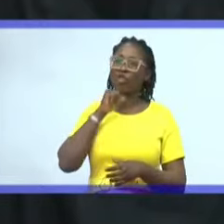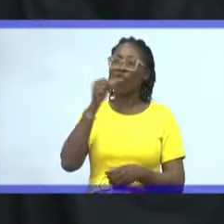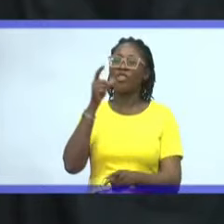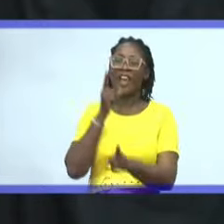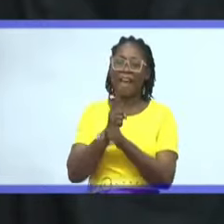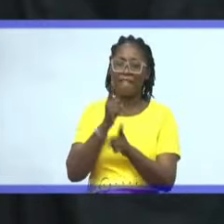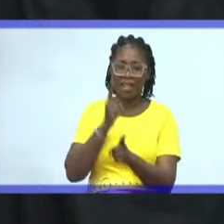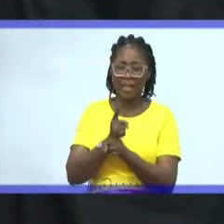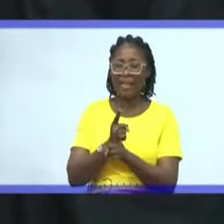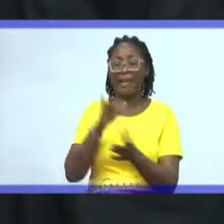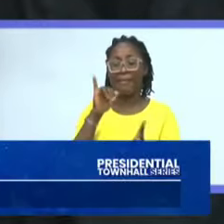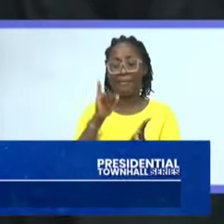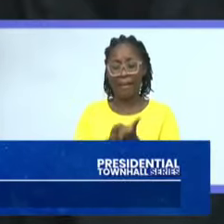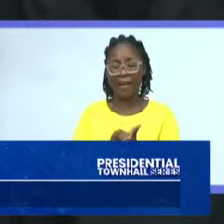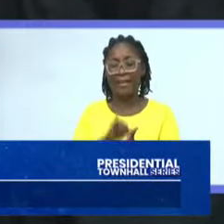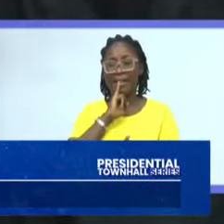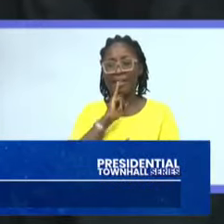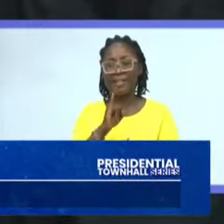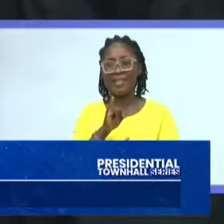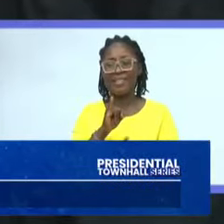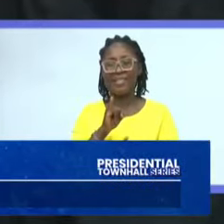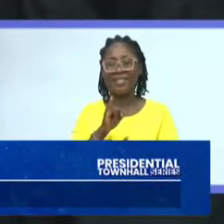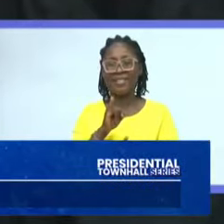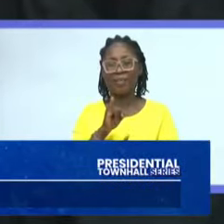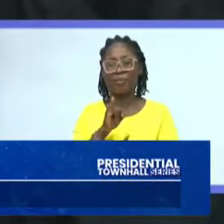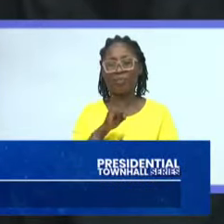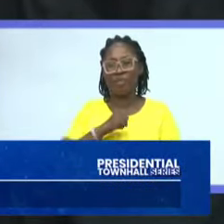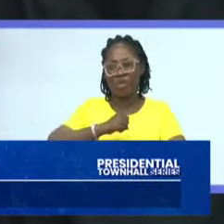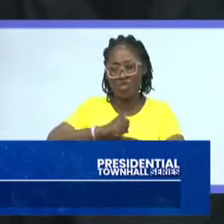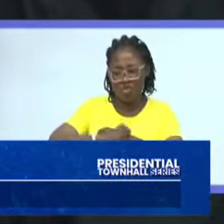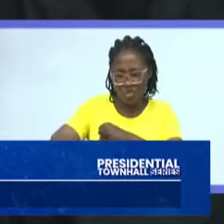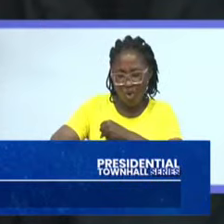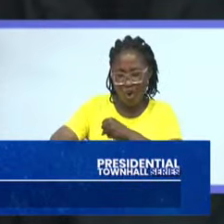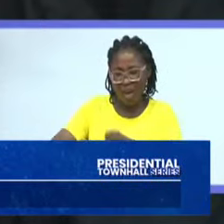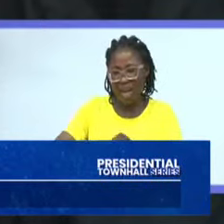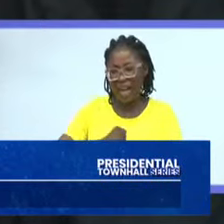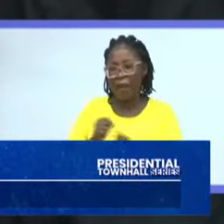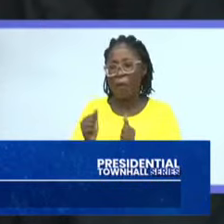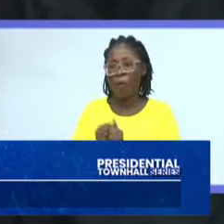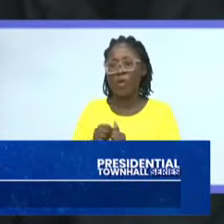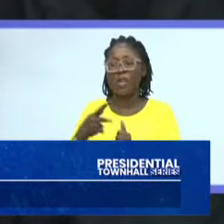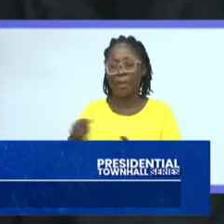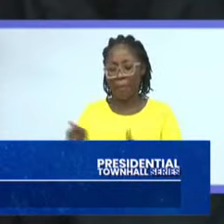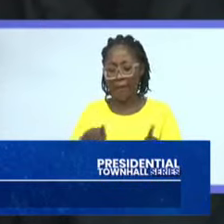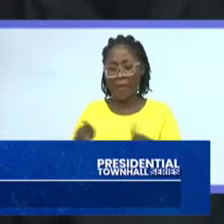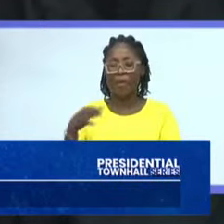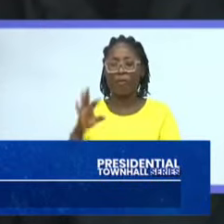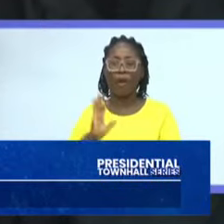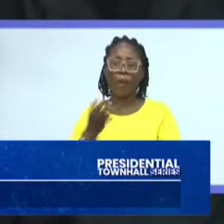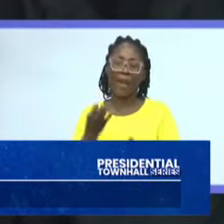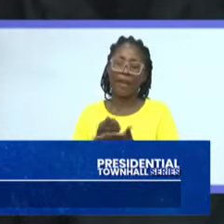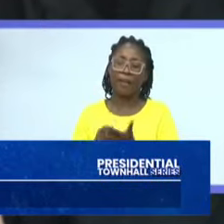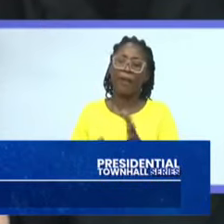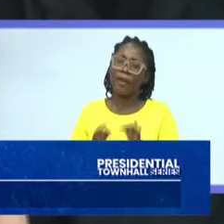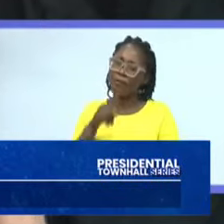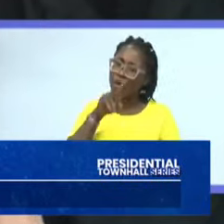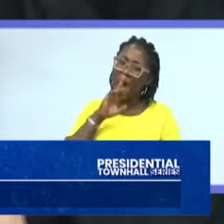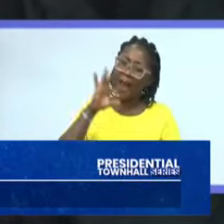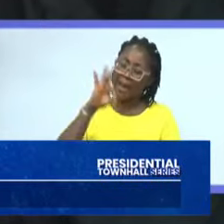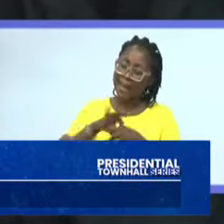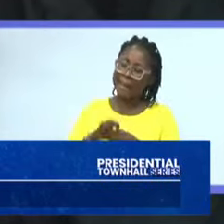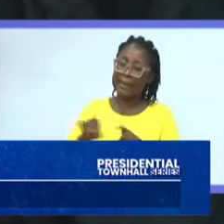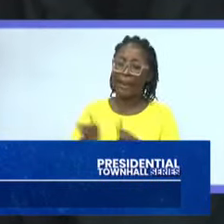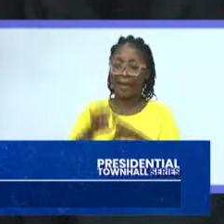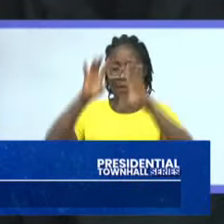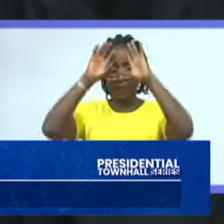inefficiency that is crippling the performance of our economy. If elected